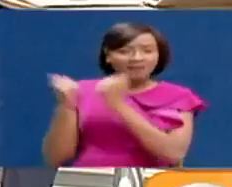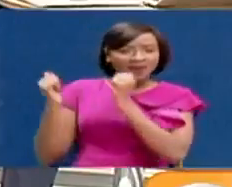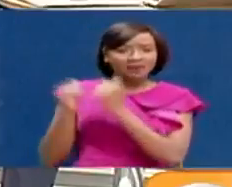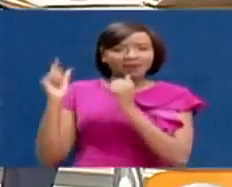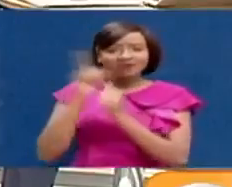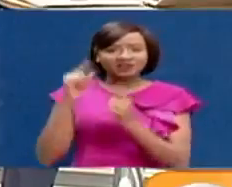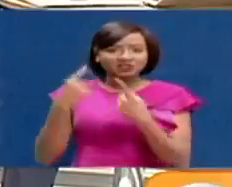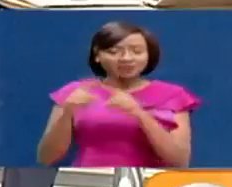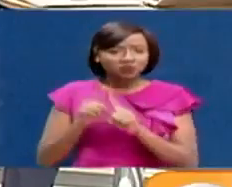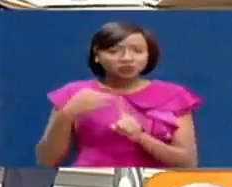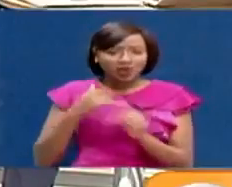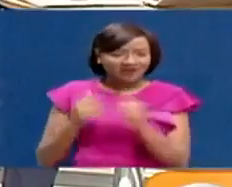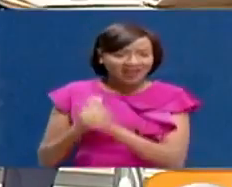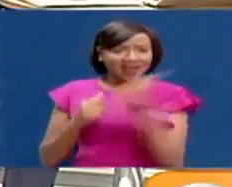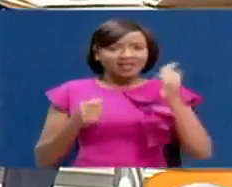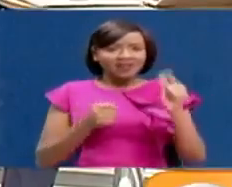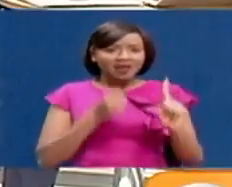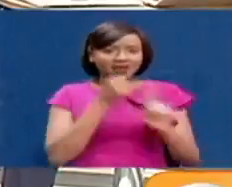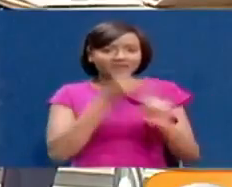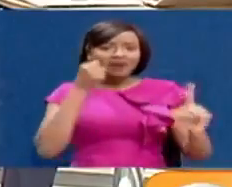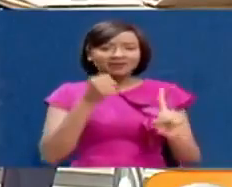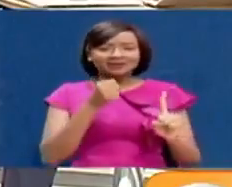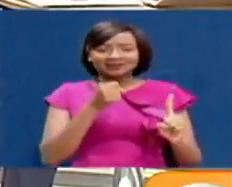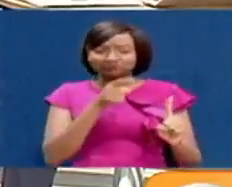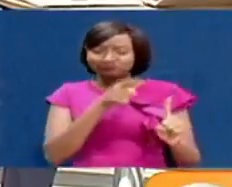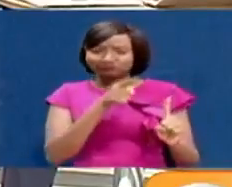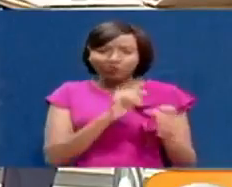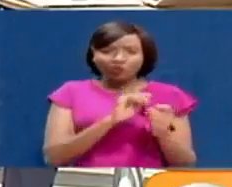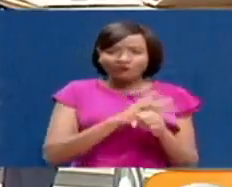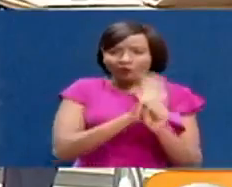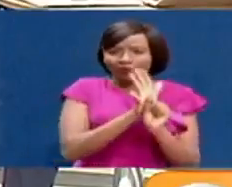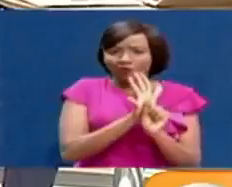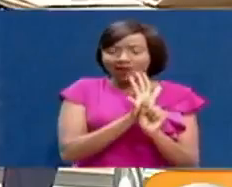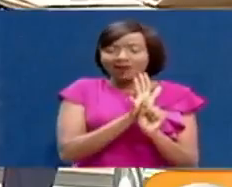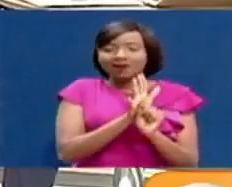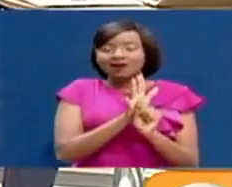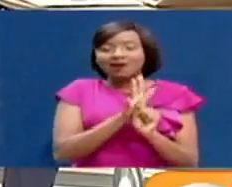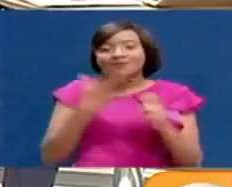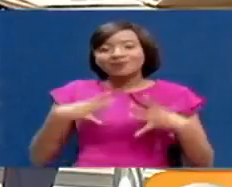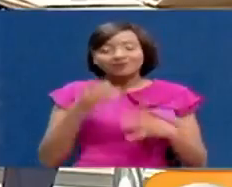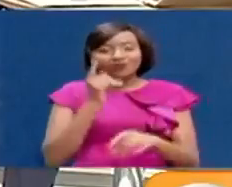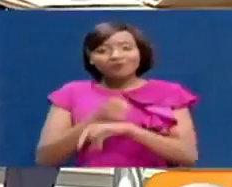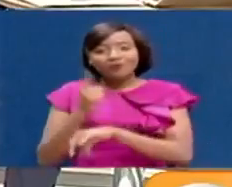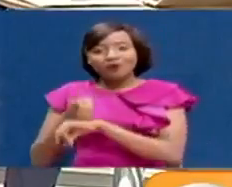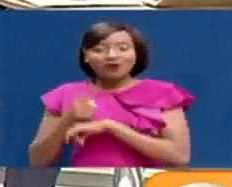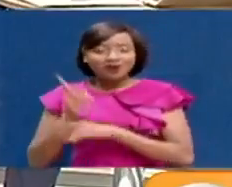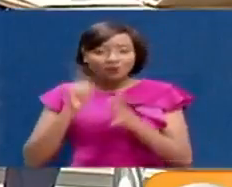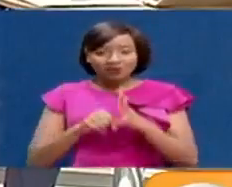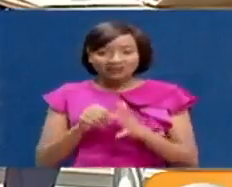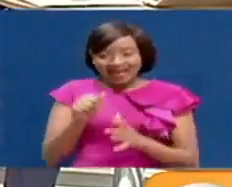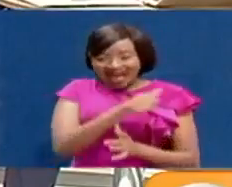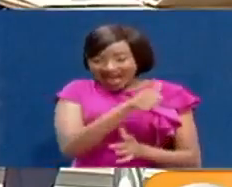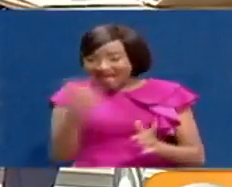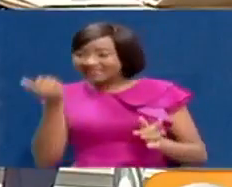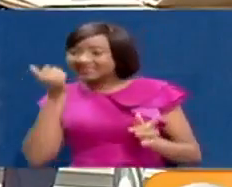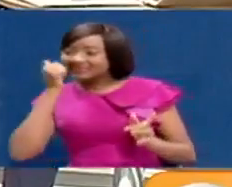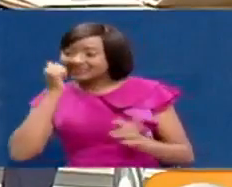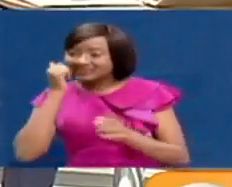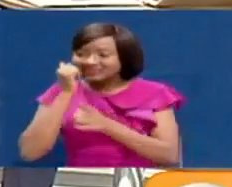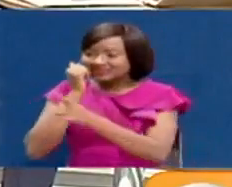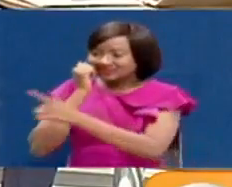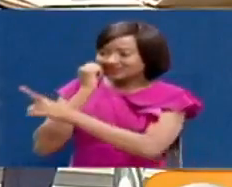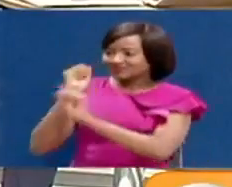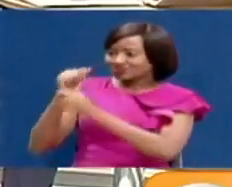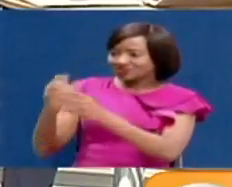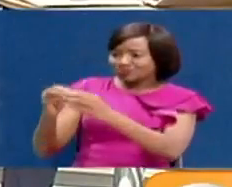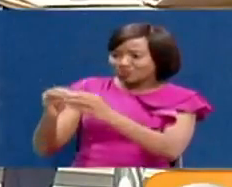happening, there's an unexpected impact of COVID-19. Medics in the country are now warning that deaths from other contagious diseases could